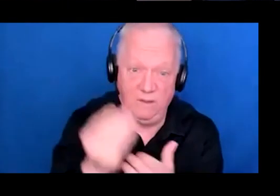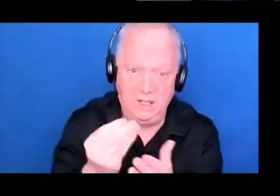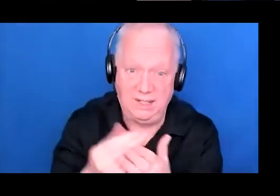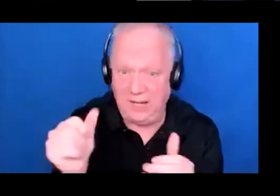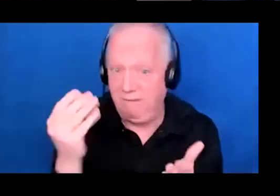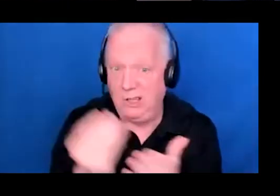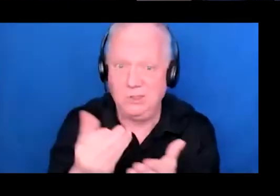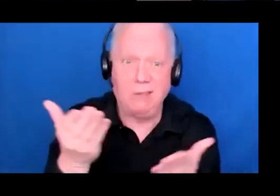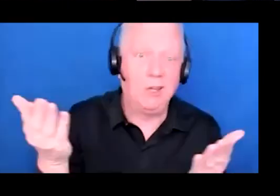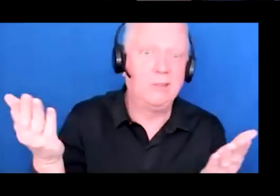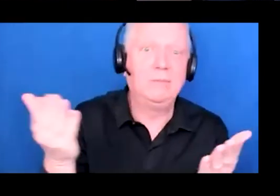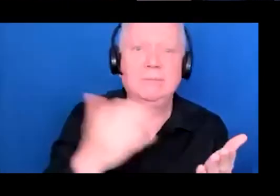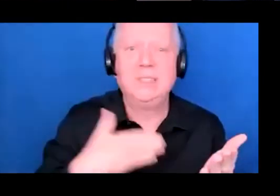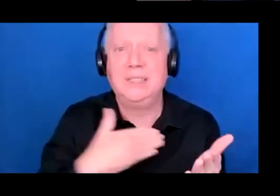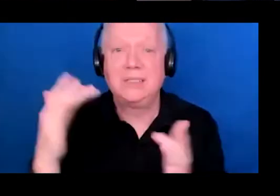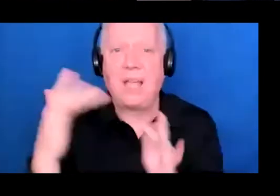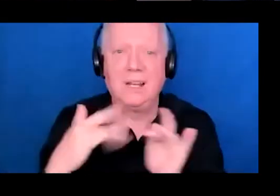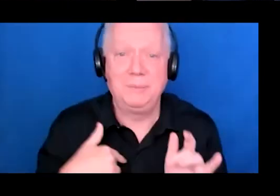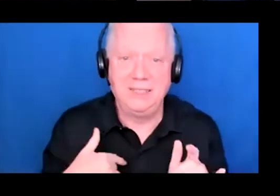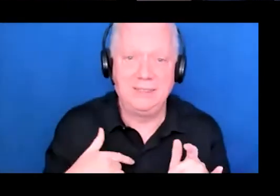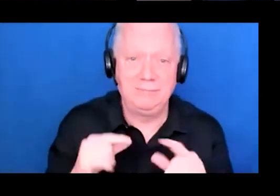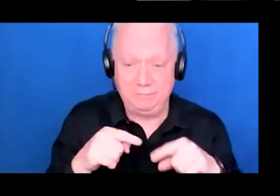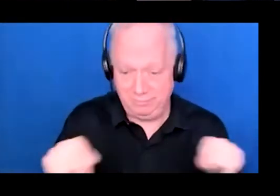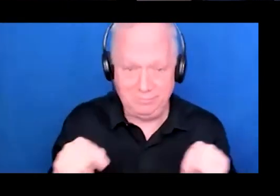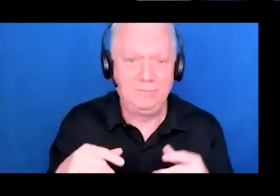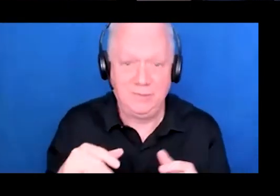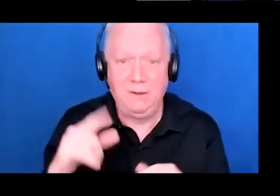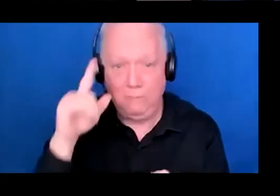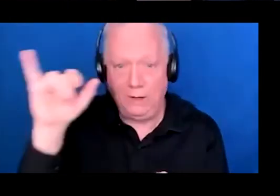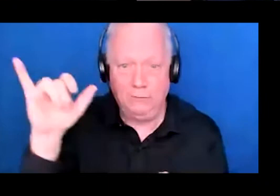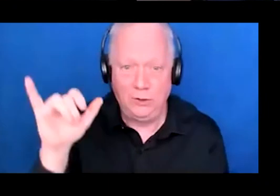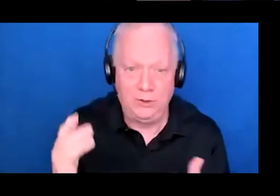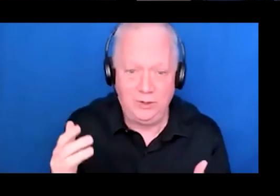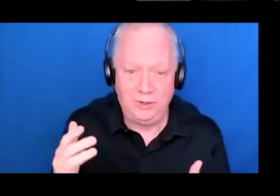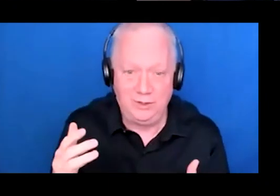funders out there, please contact me. It's the forever